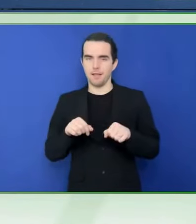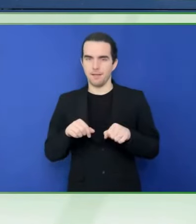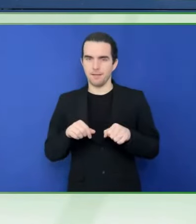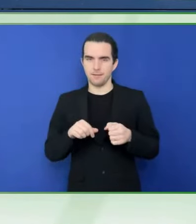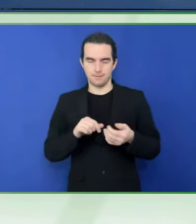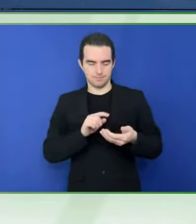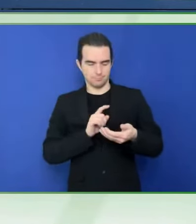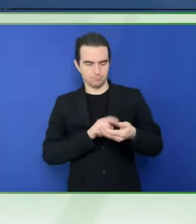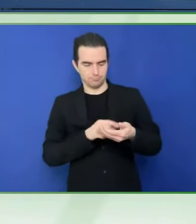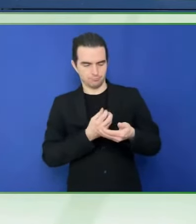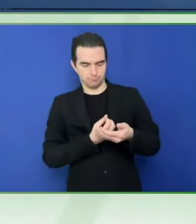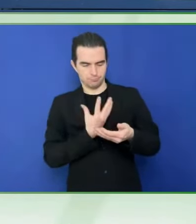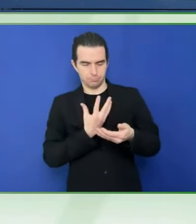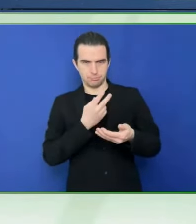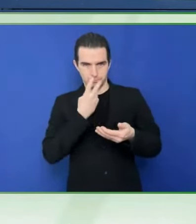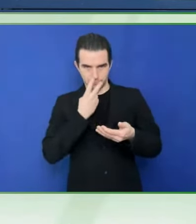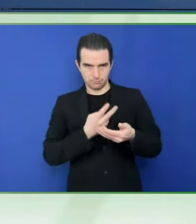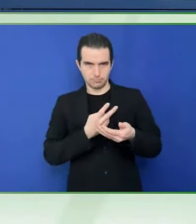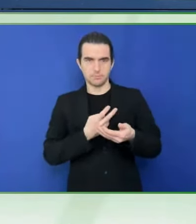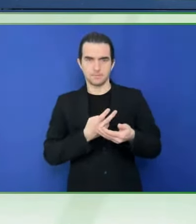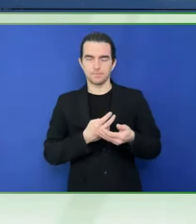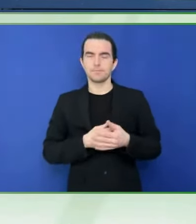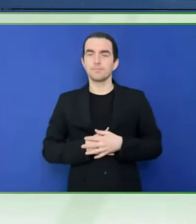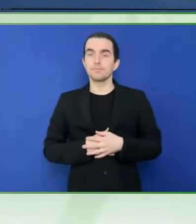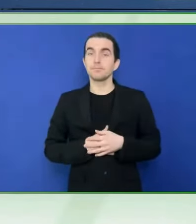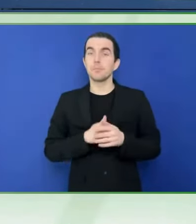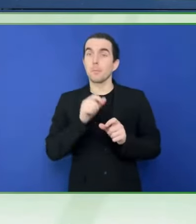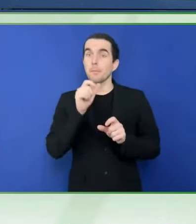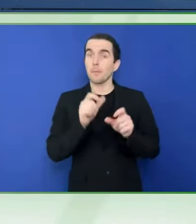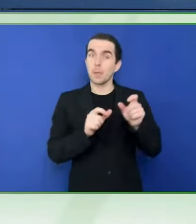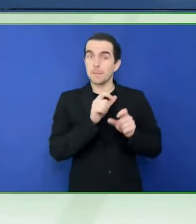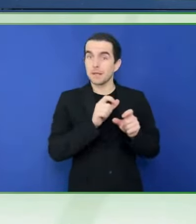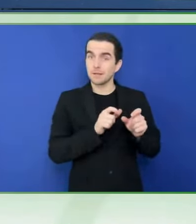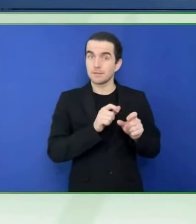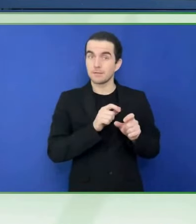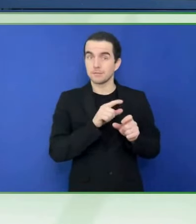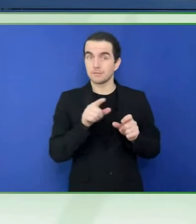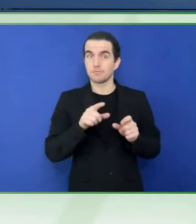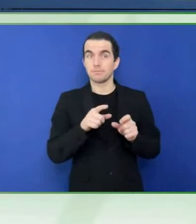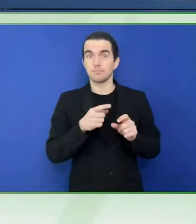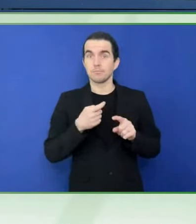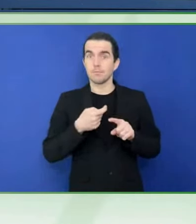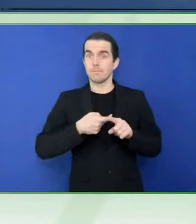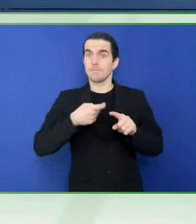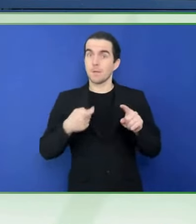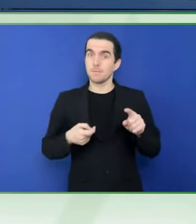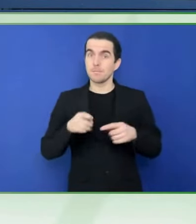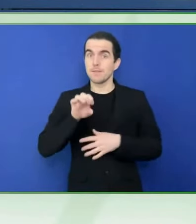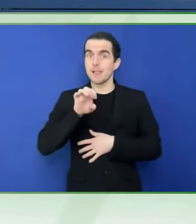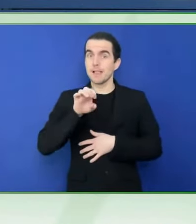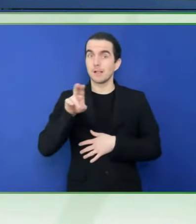in Europe, we have to obey to the regulation